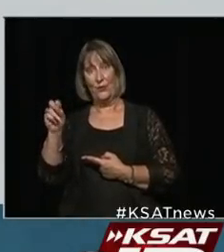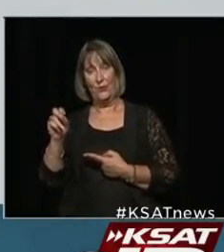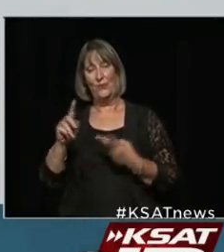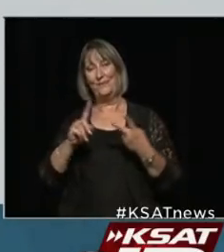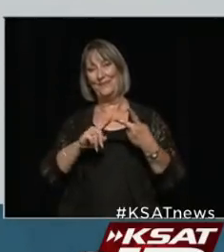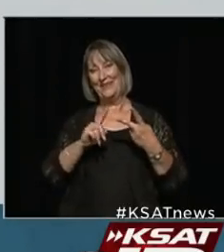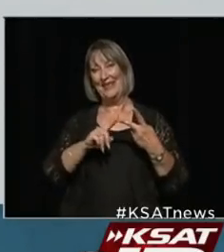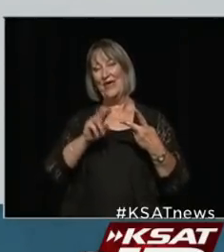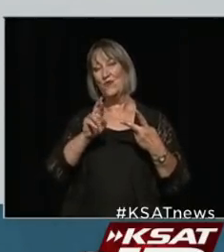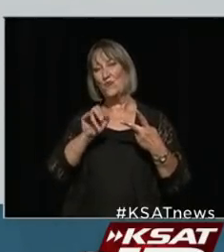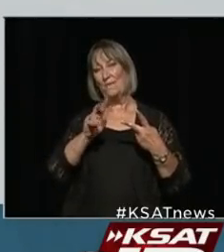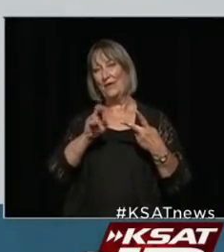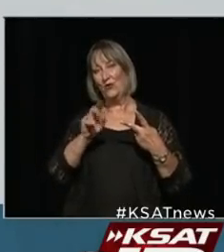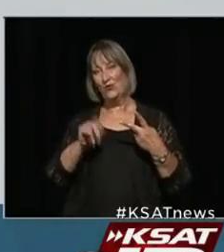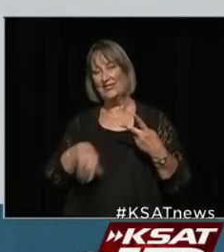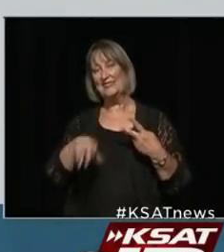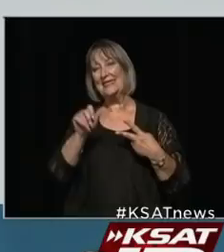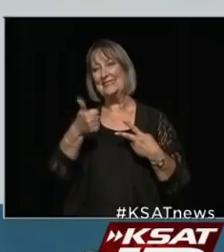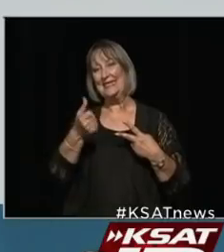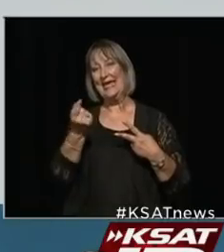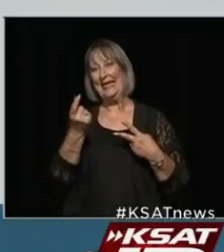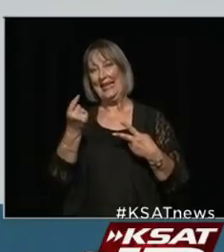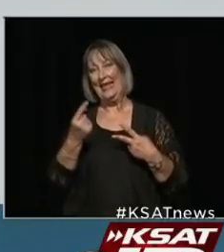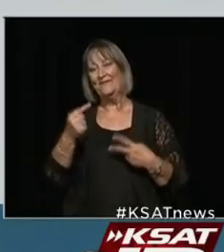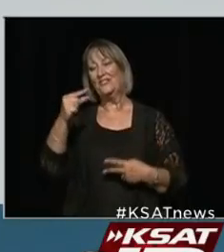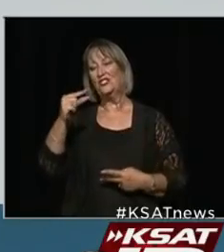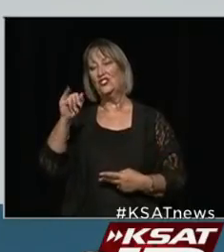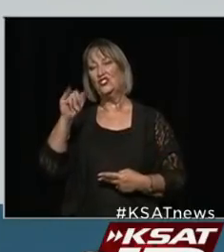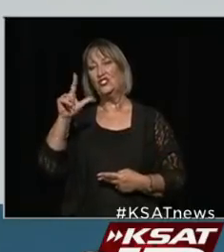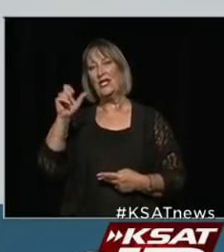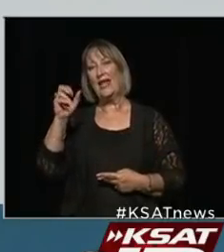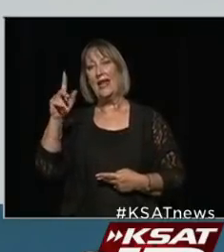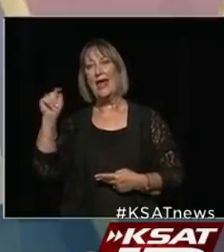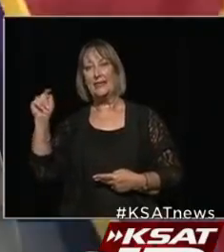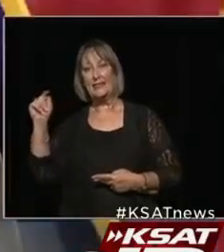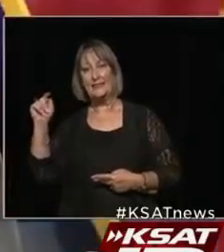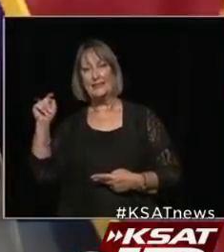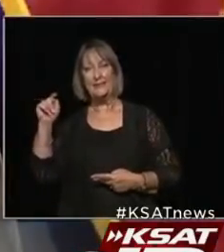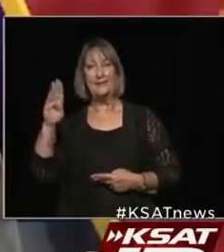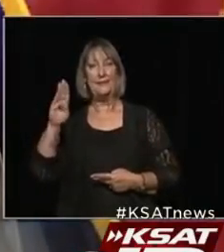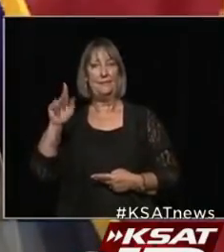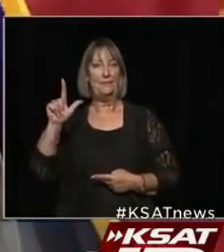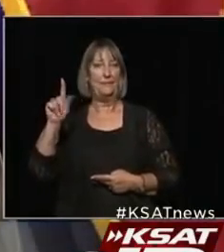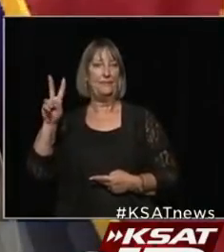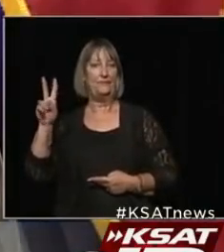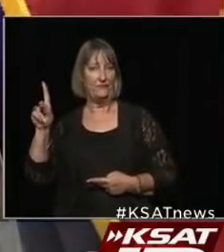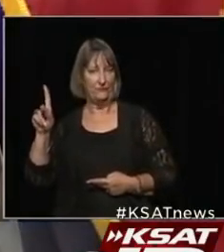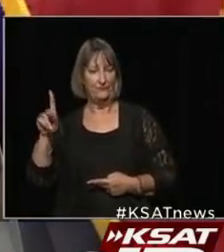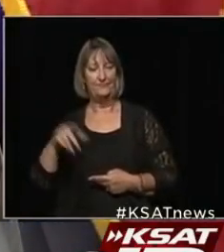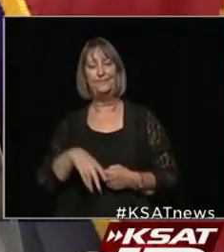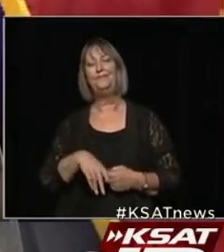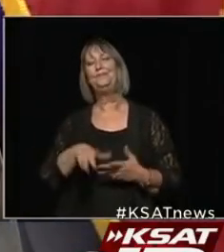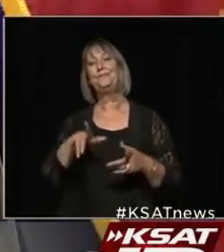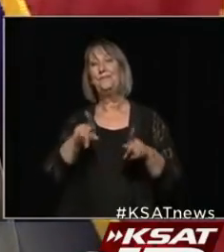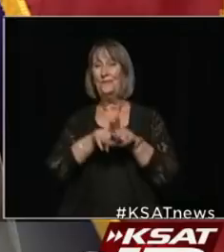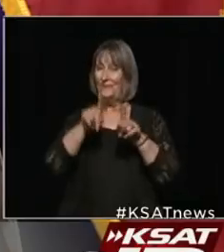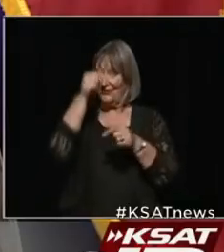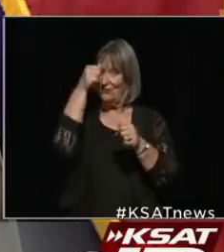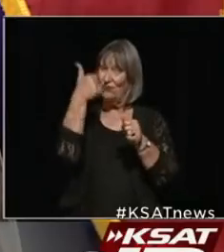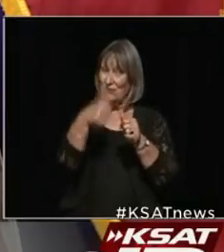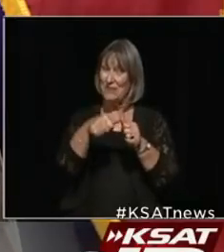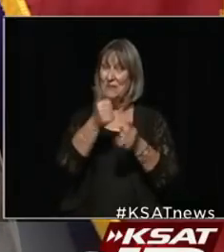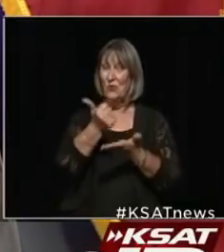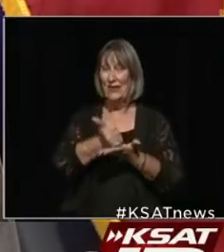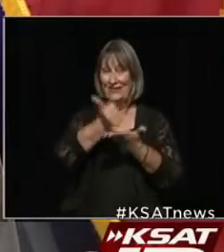located at 1011 Gillette Boulevard. Also, I want to make you aware, again, of the assistance programs available through